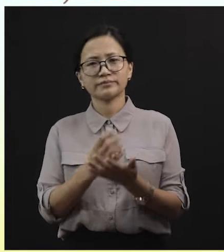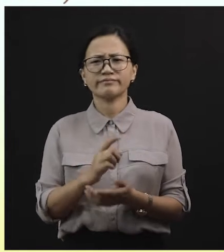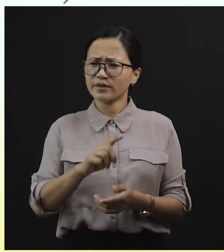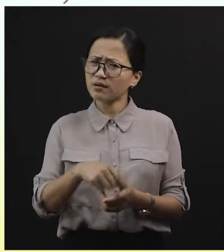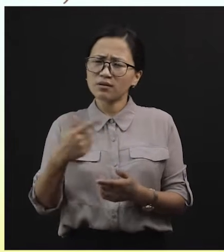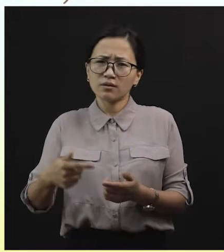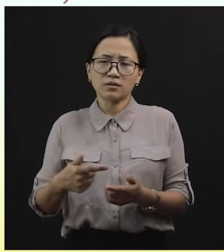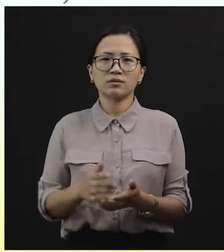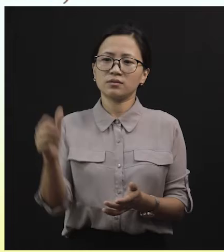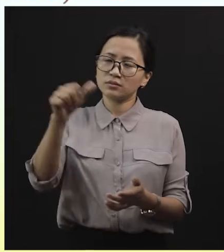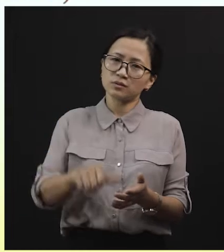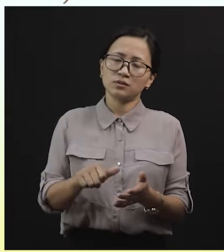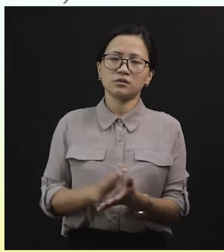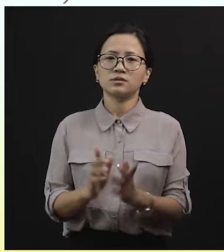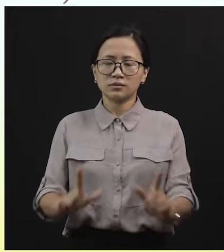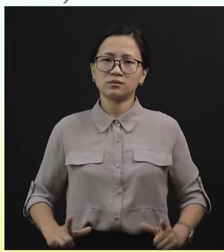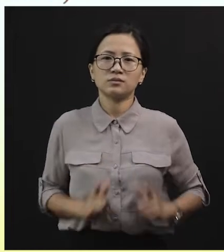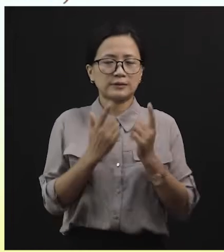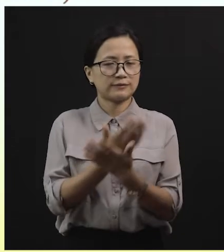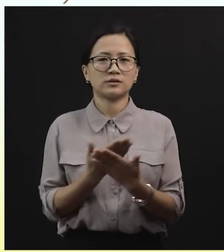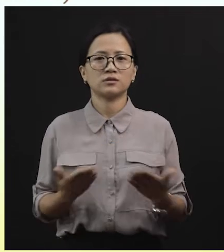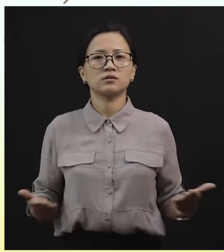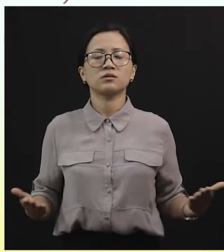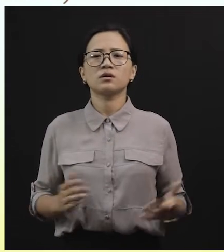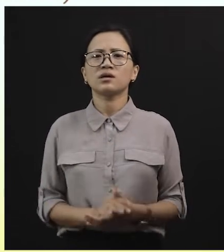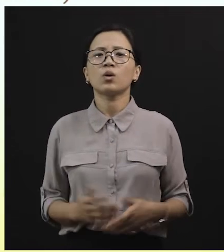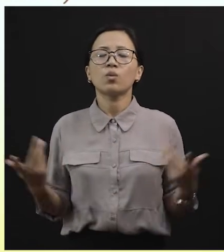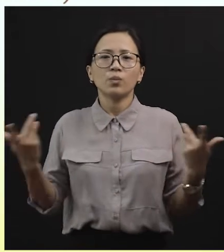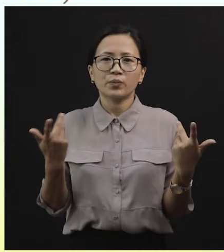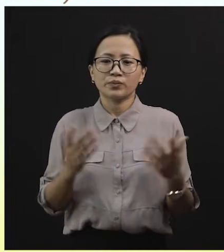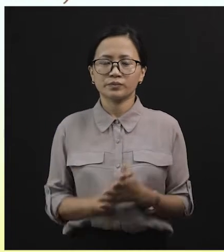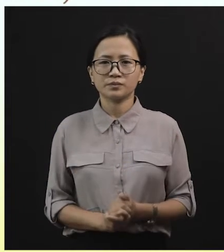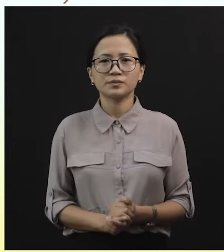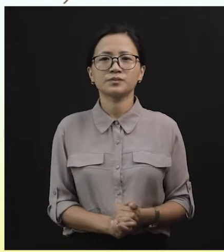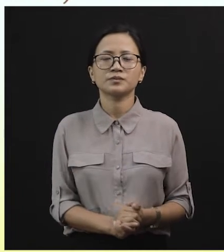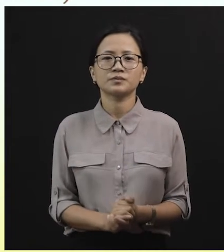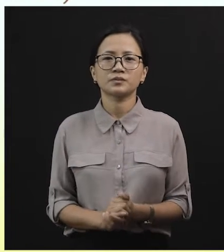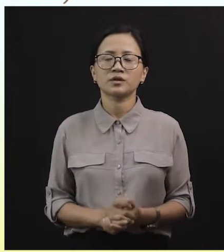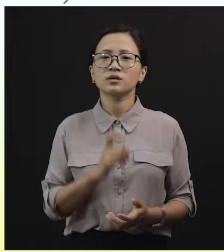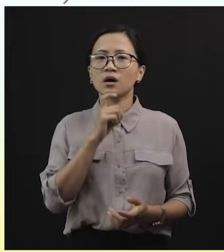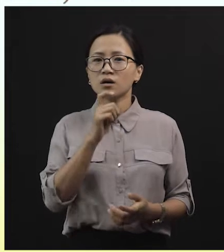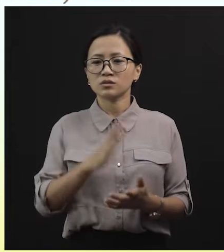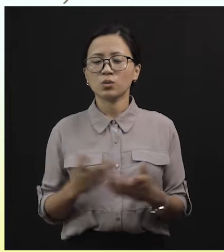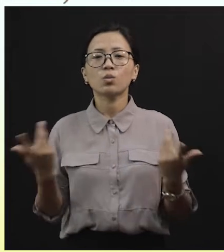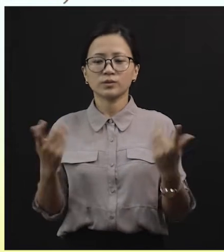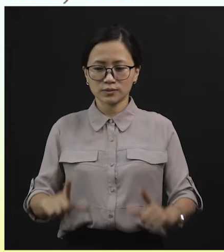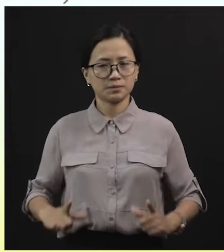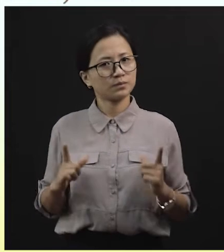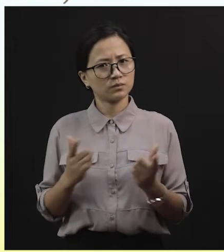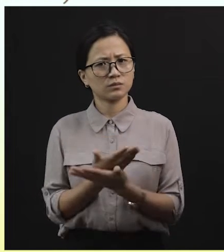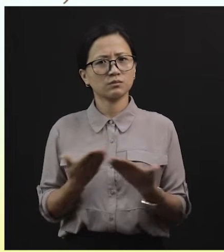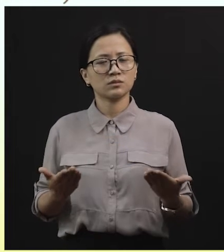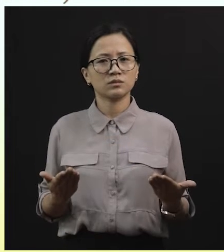So what are those living things? If I ask you what are the living things, can you name anything what living things